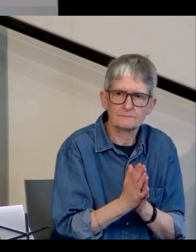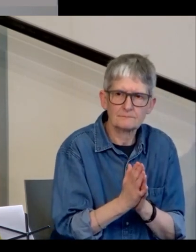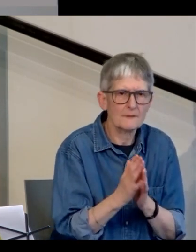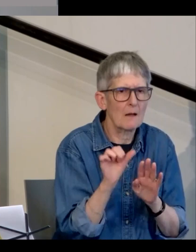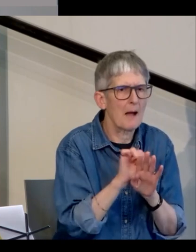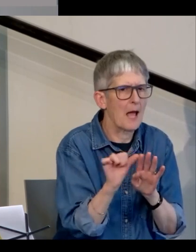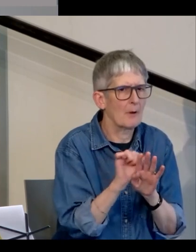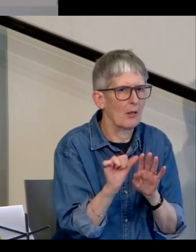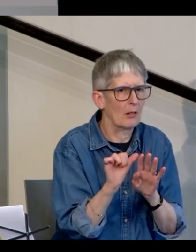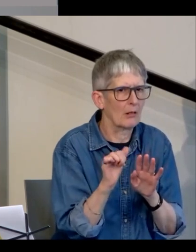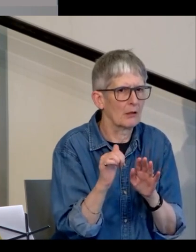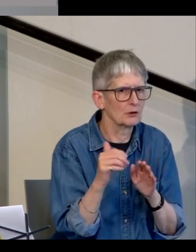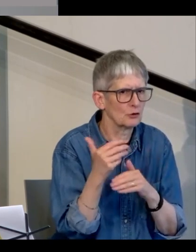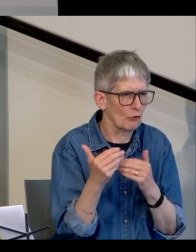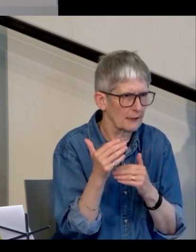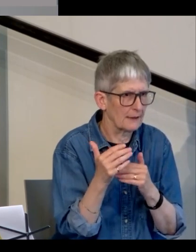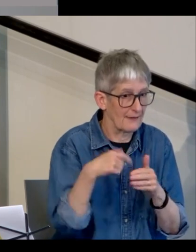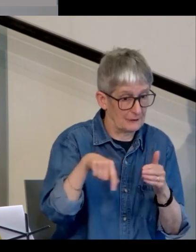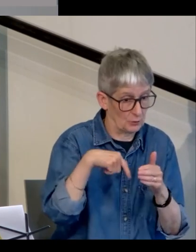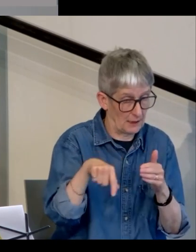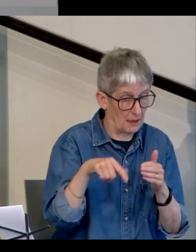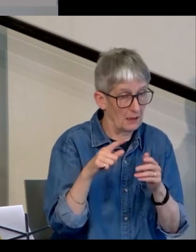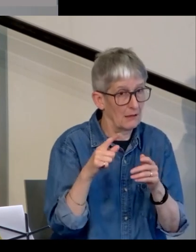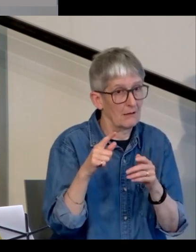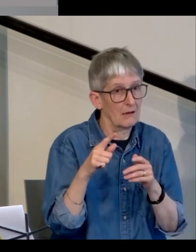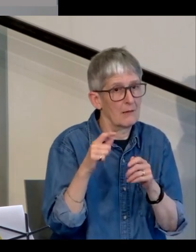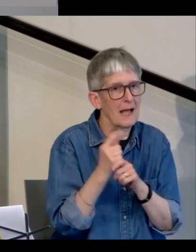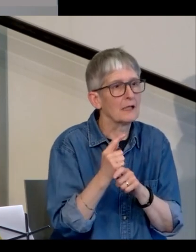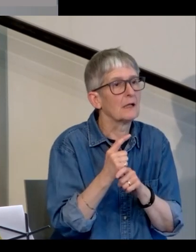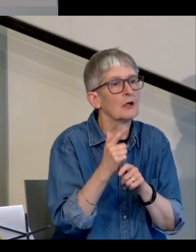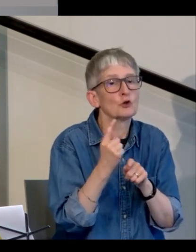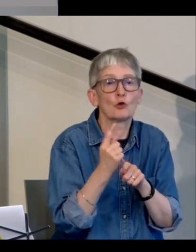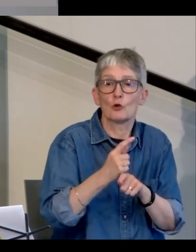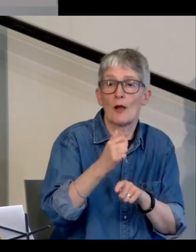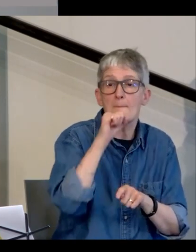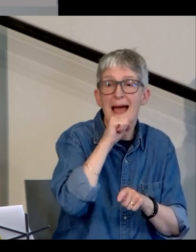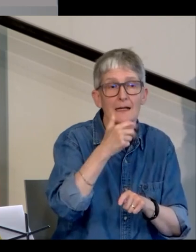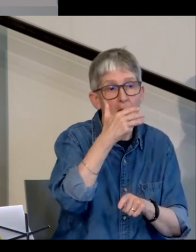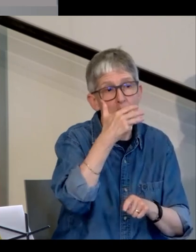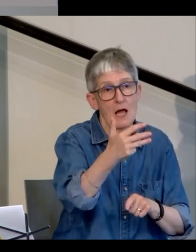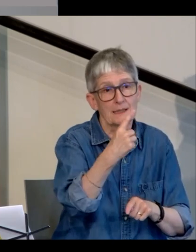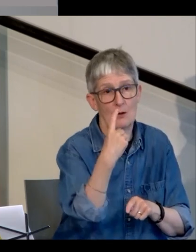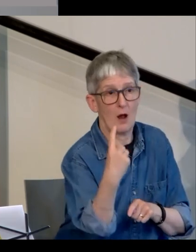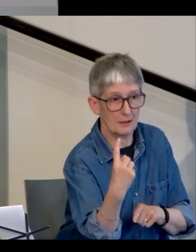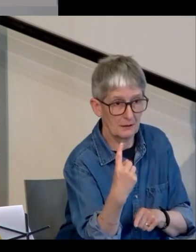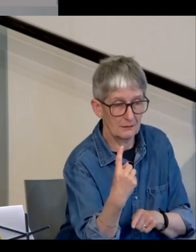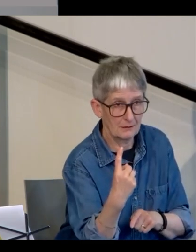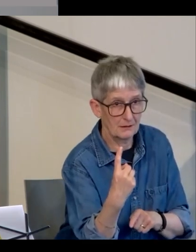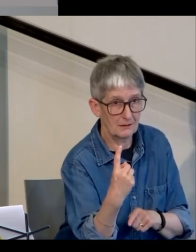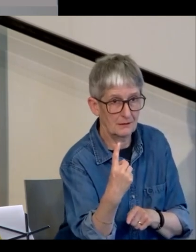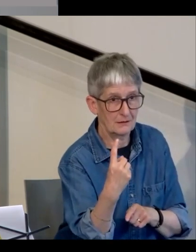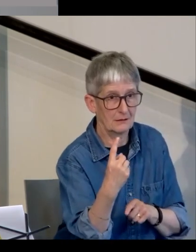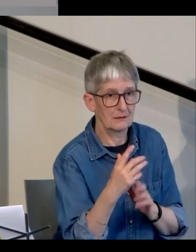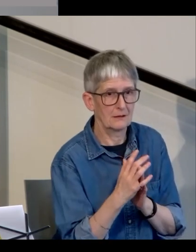daily readings. But this week, he talked to a 91-year-old man who was actually a